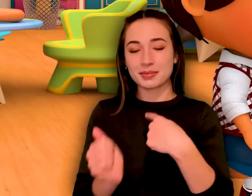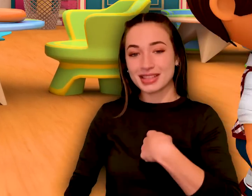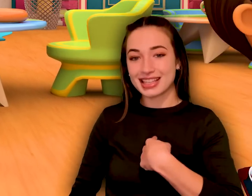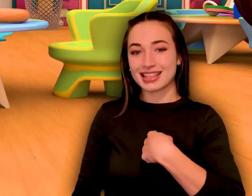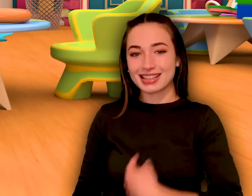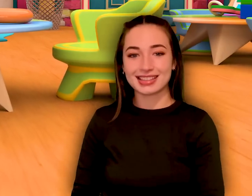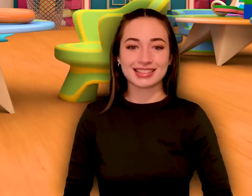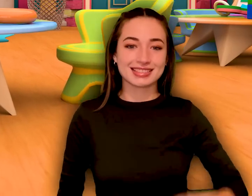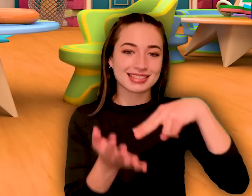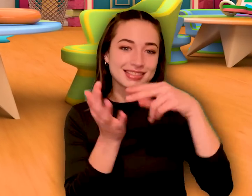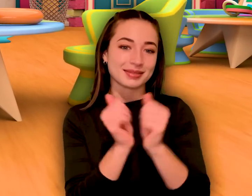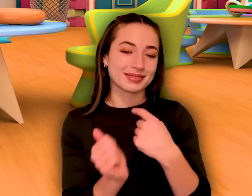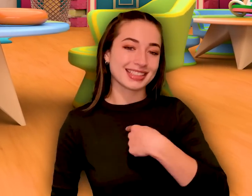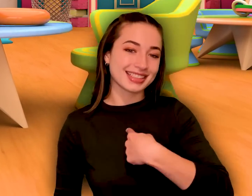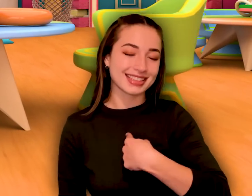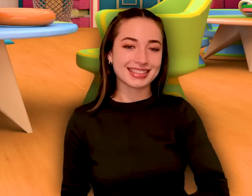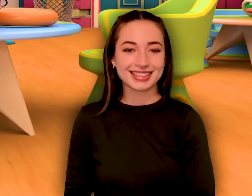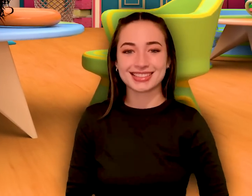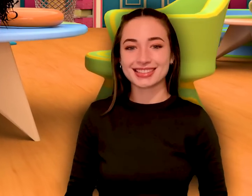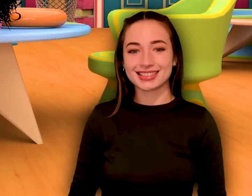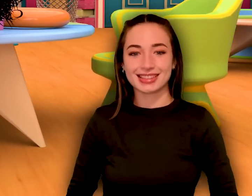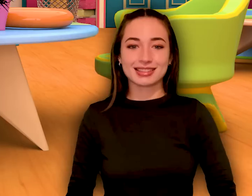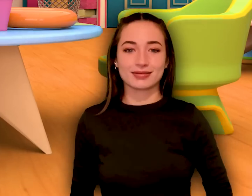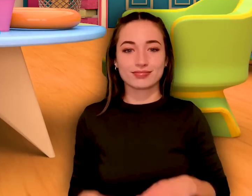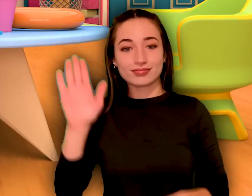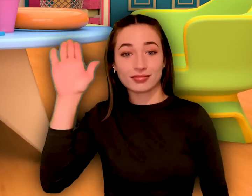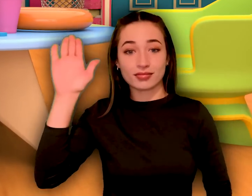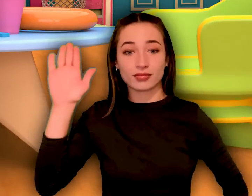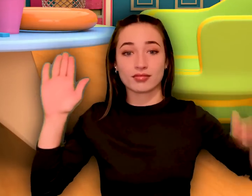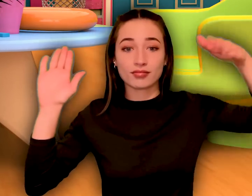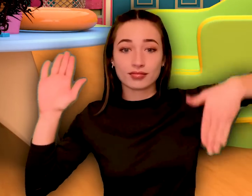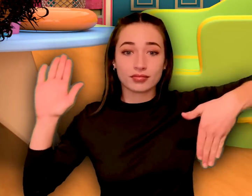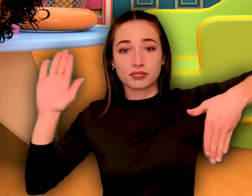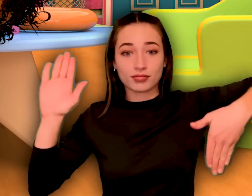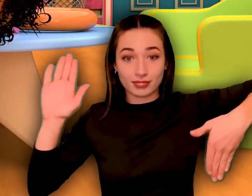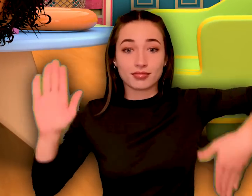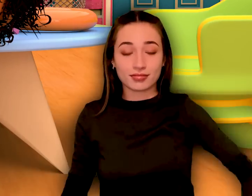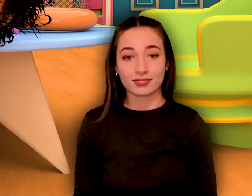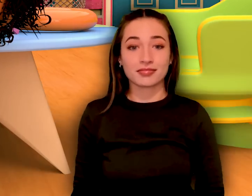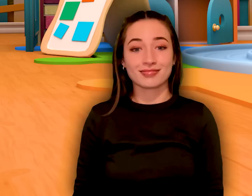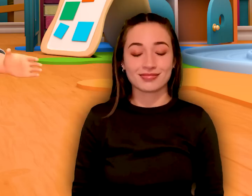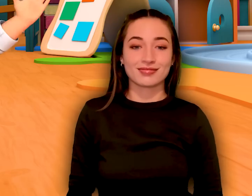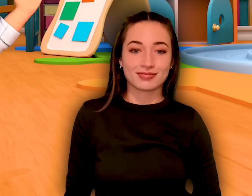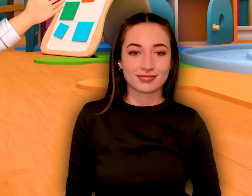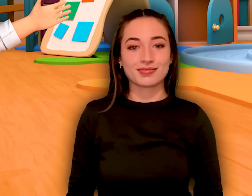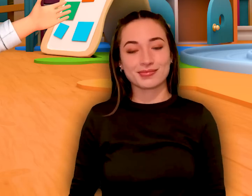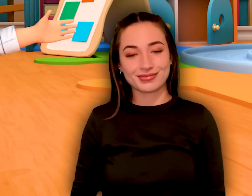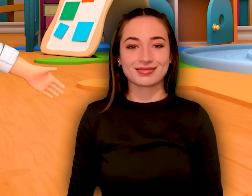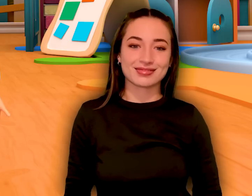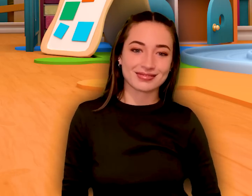Dance with Me dance with me right hand up left hand